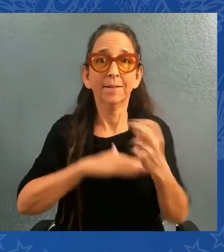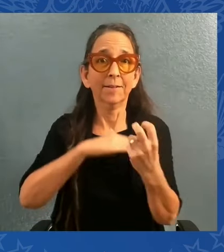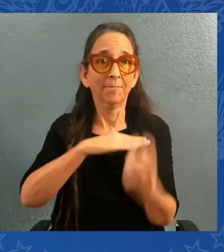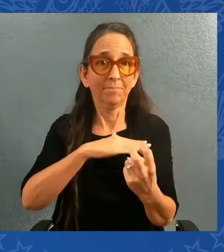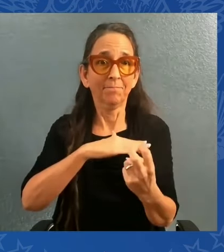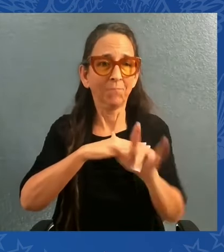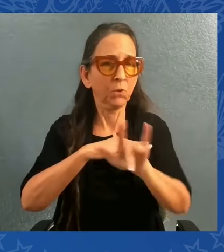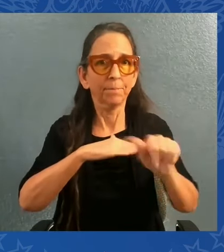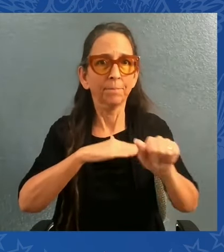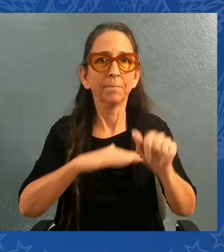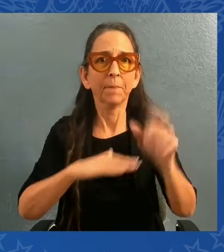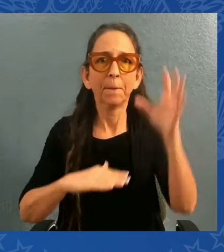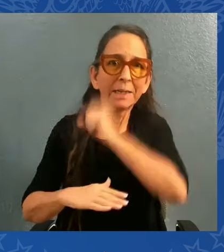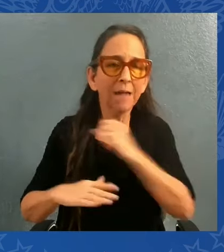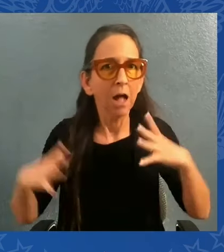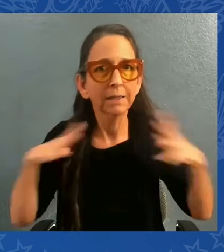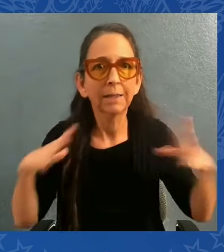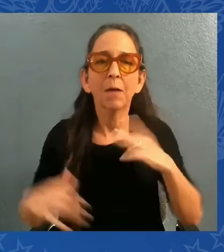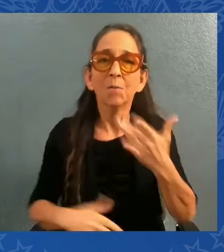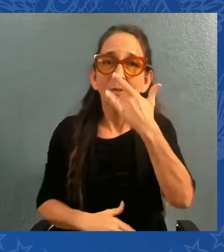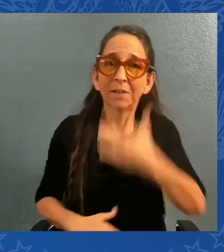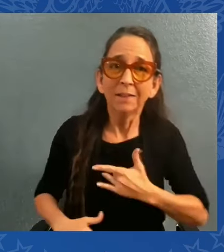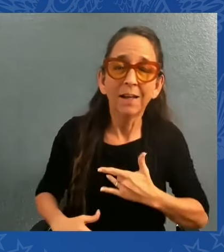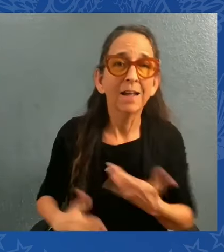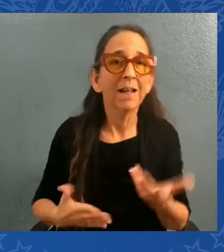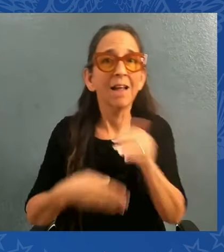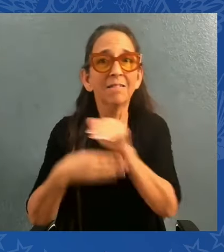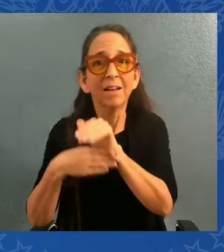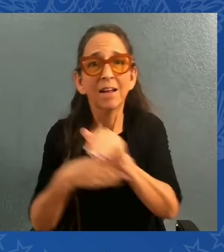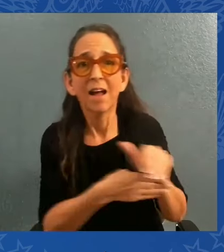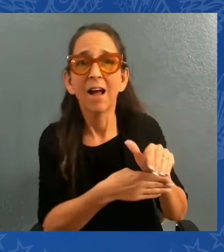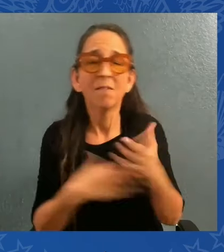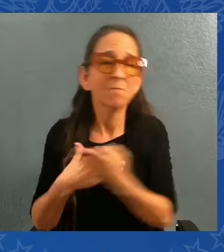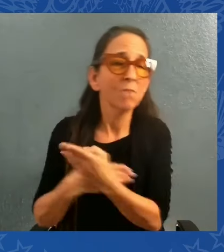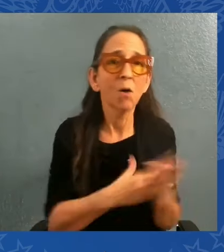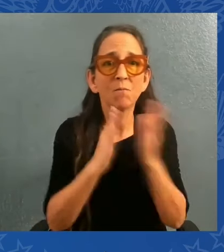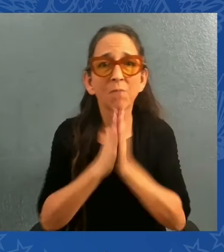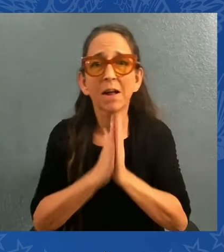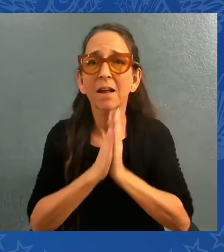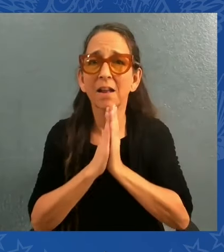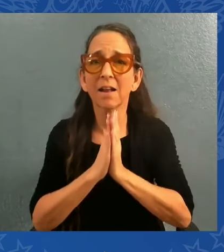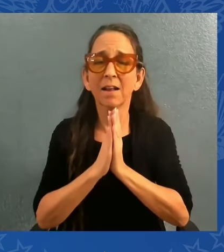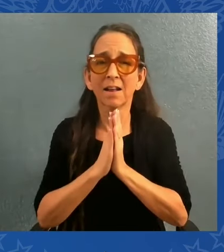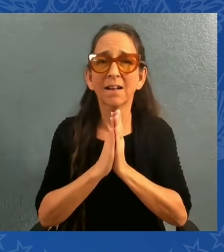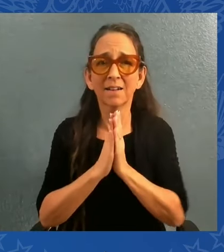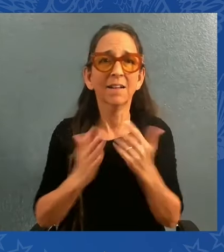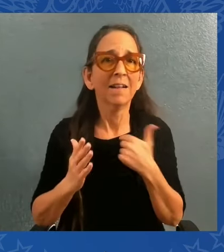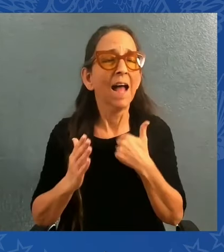every morning and every night. Just as we ask everything of our veterans, we ask everything of their